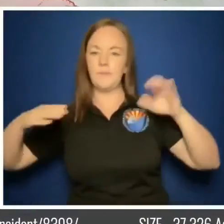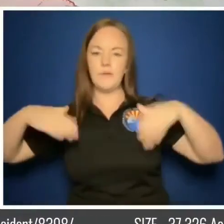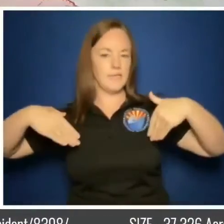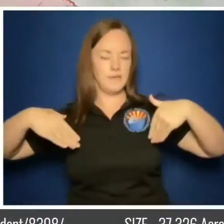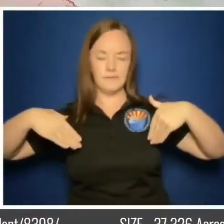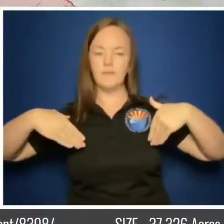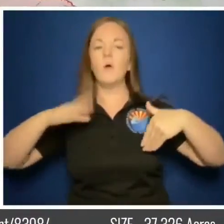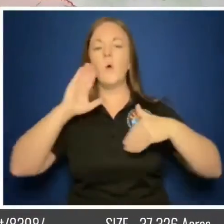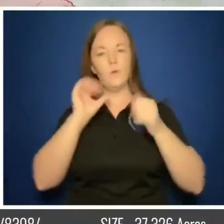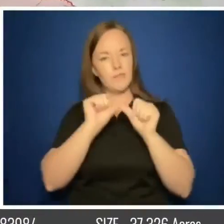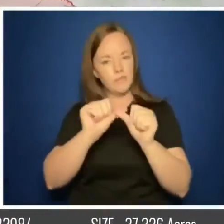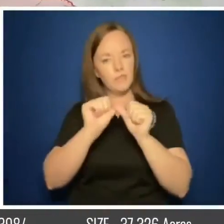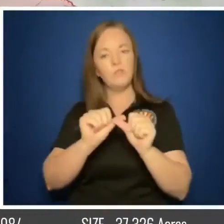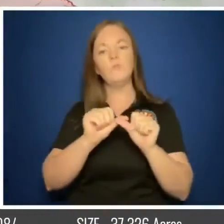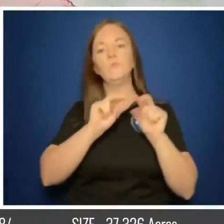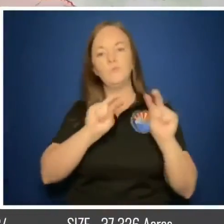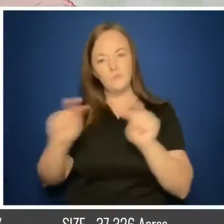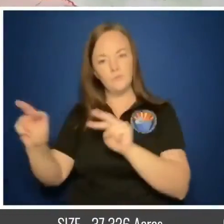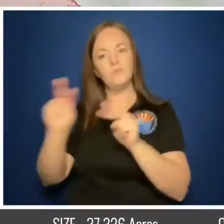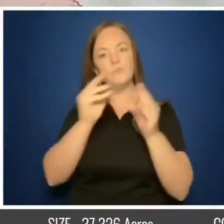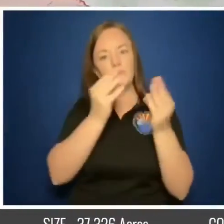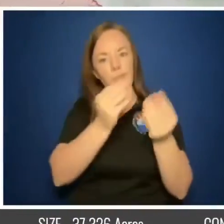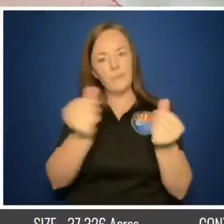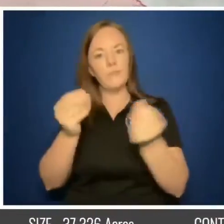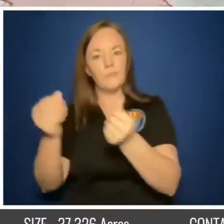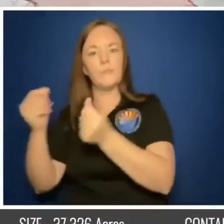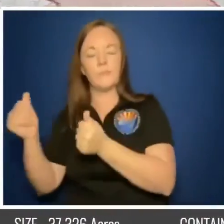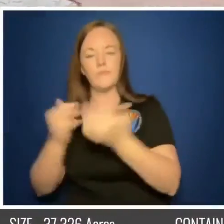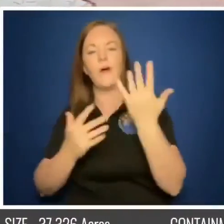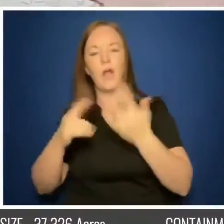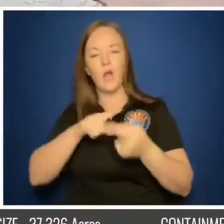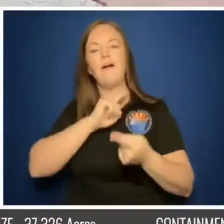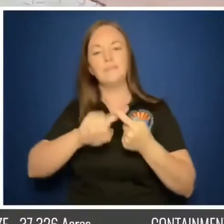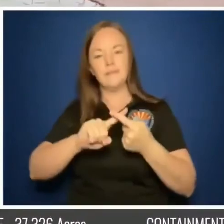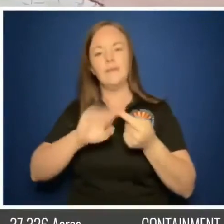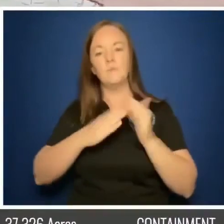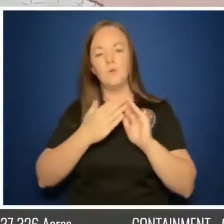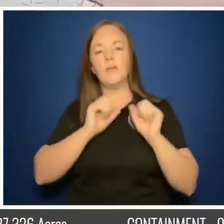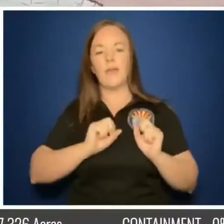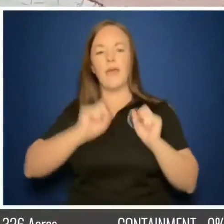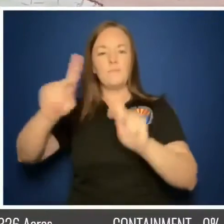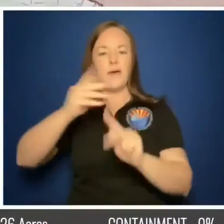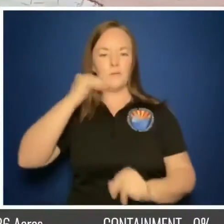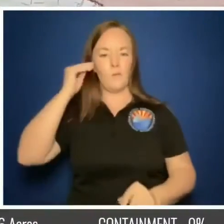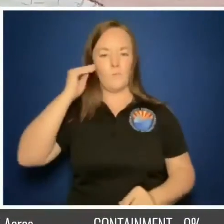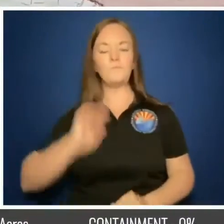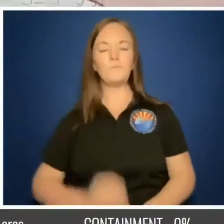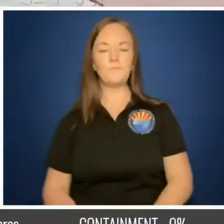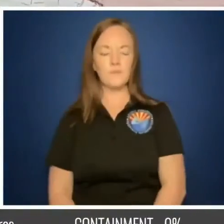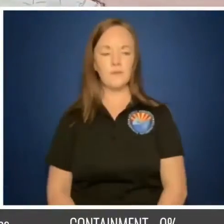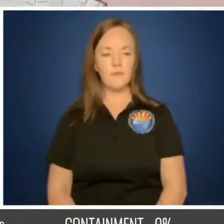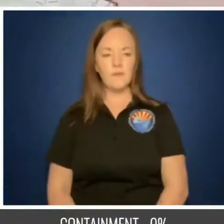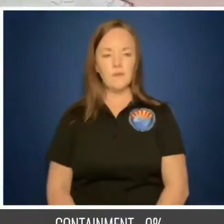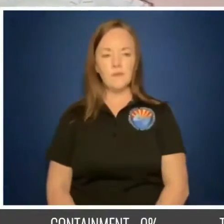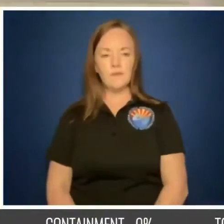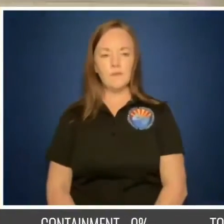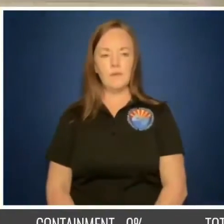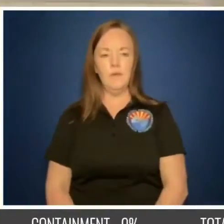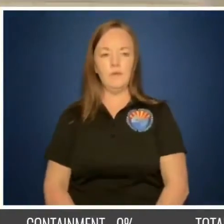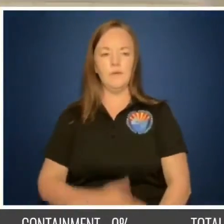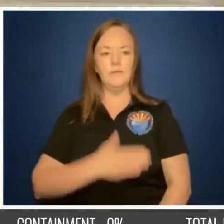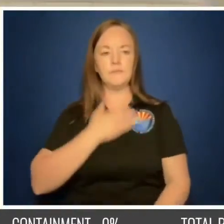where it's safe to eventually repopulate that area and allow all of you to return to your residence. That'll be the last